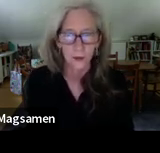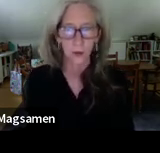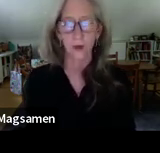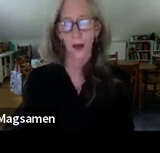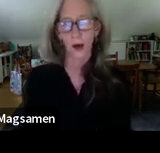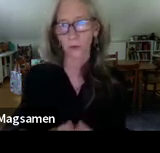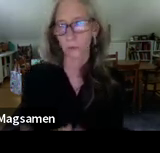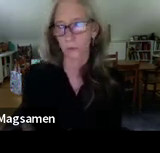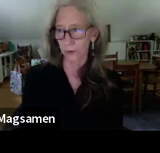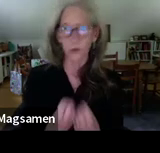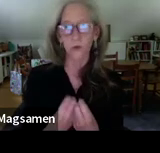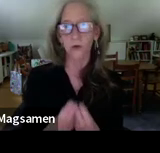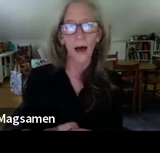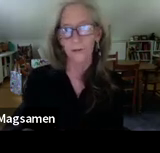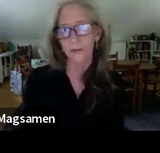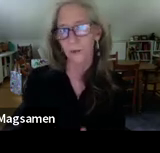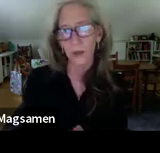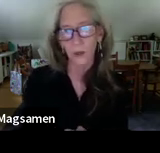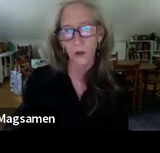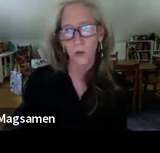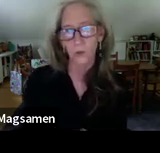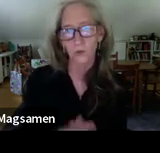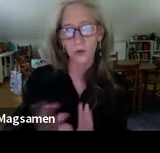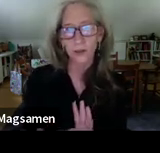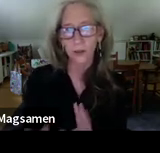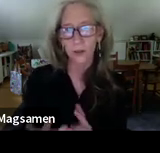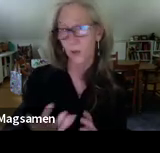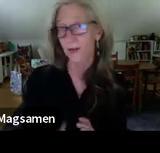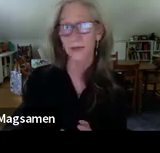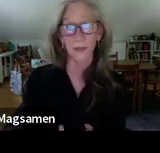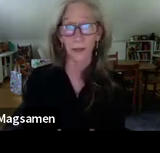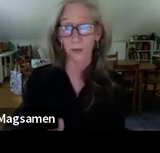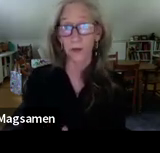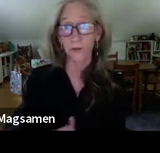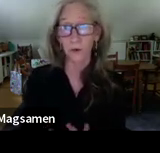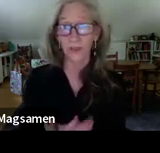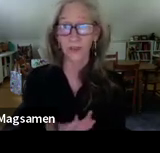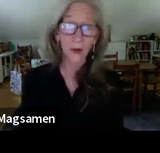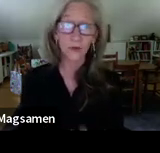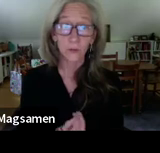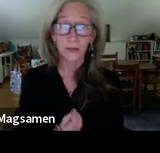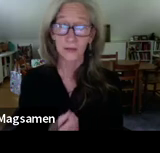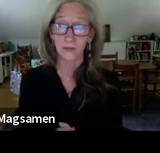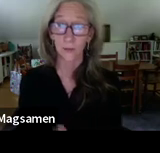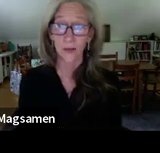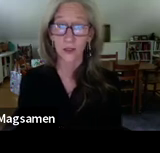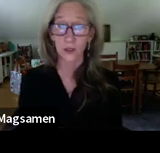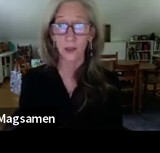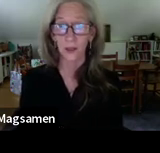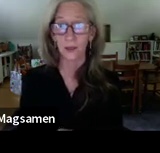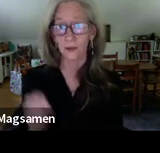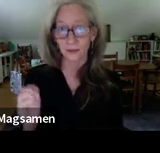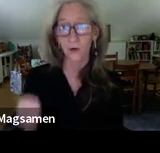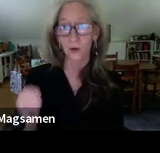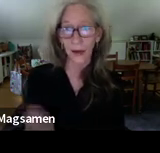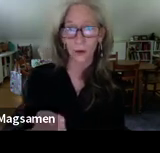to bring the world into our inner lives. Visually, you process about 34,000